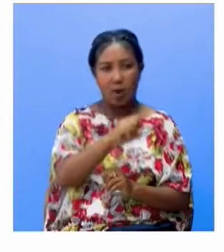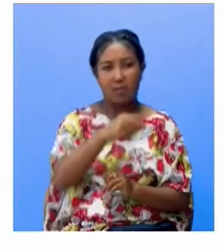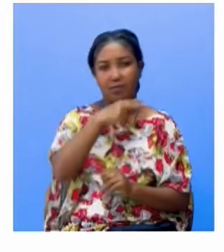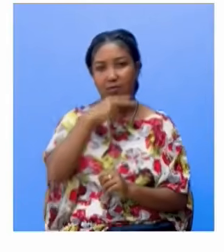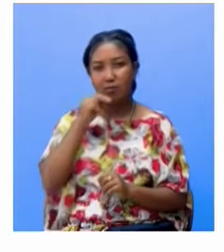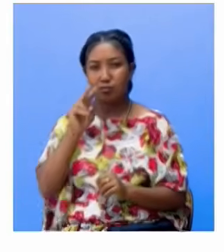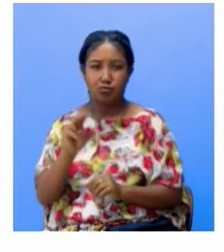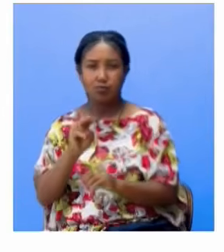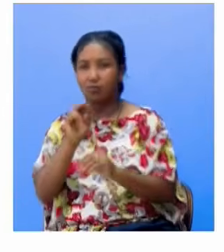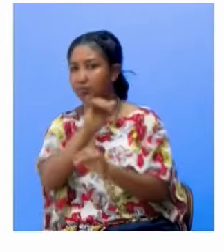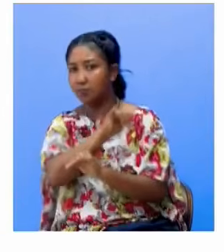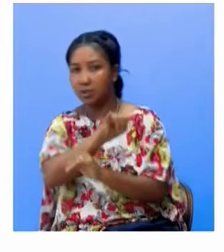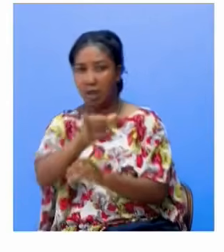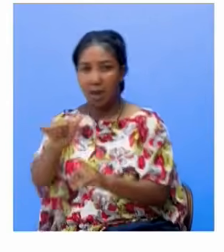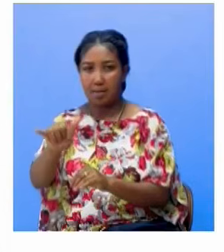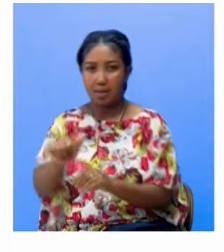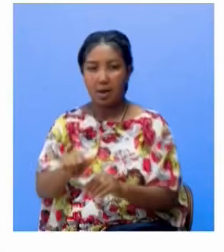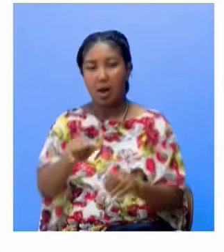Puts.